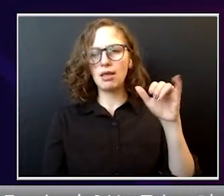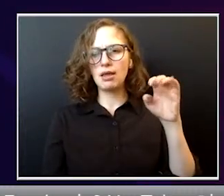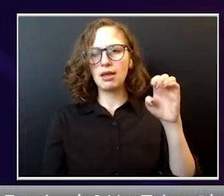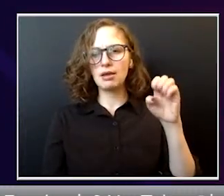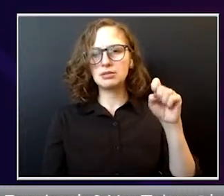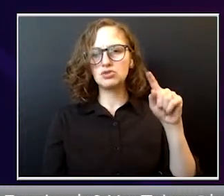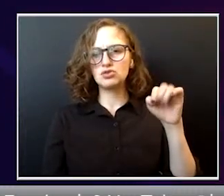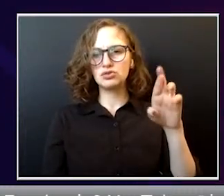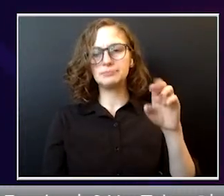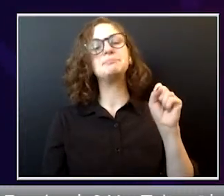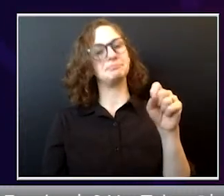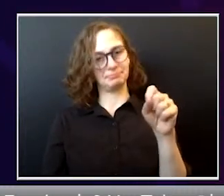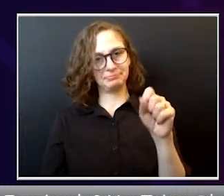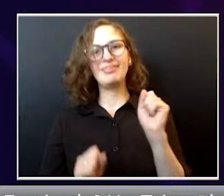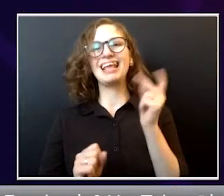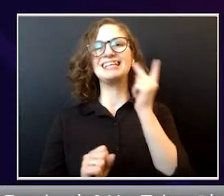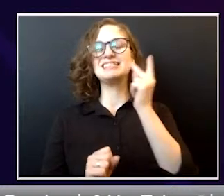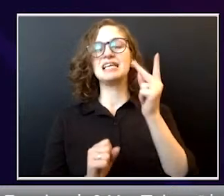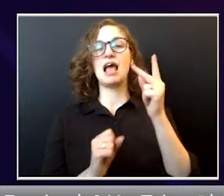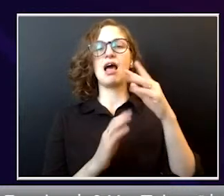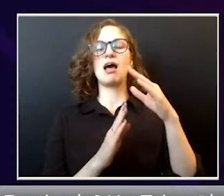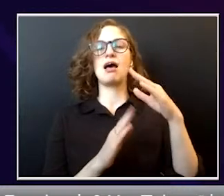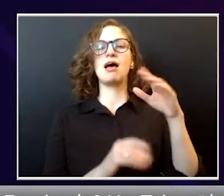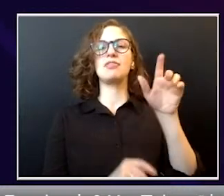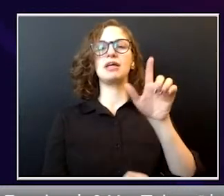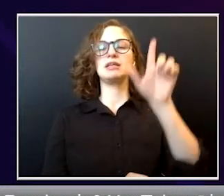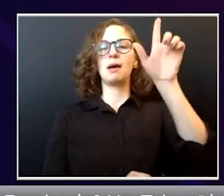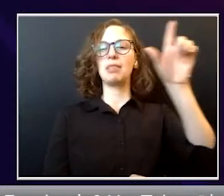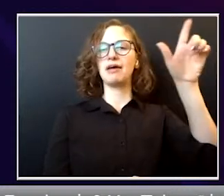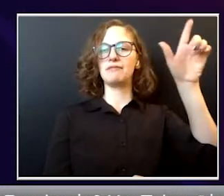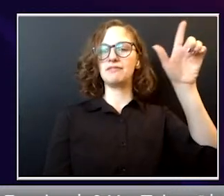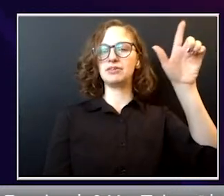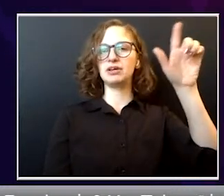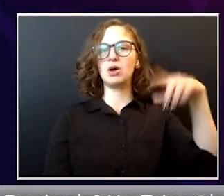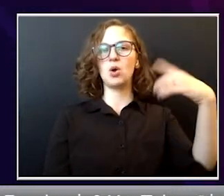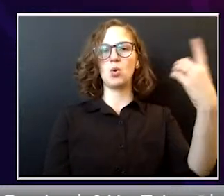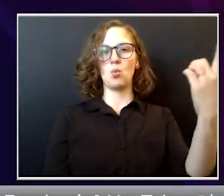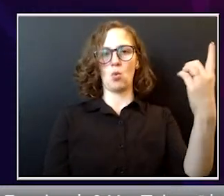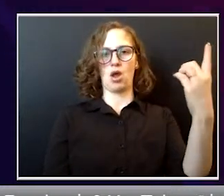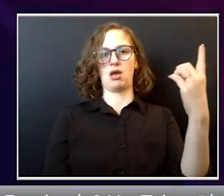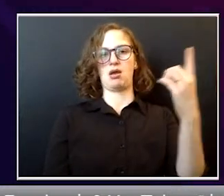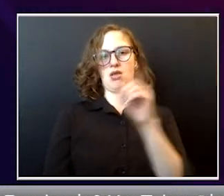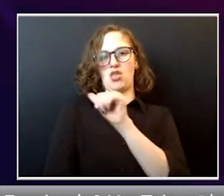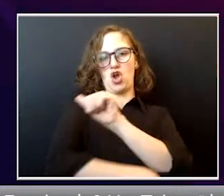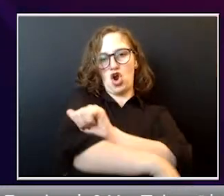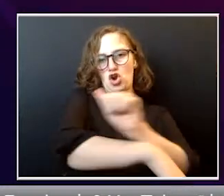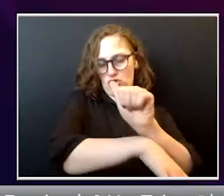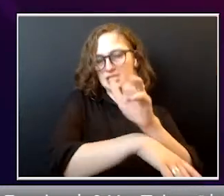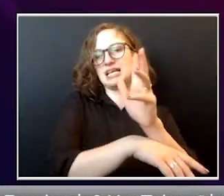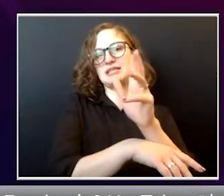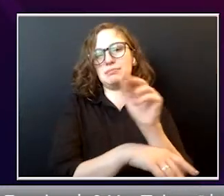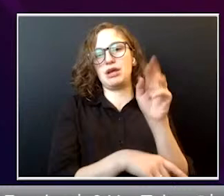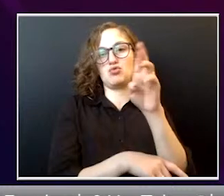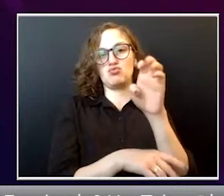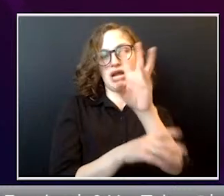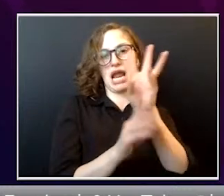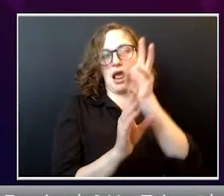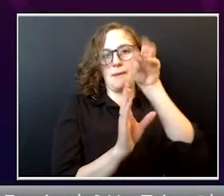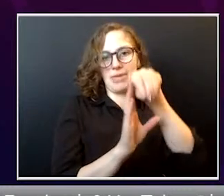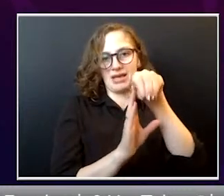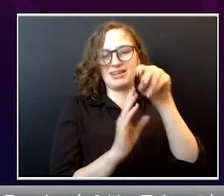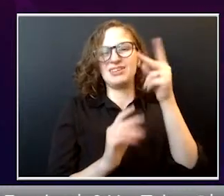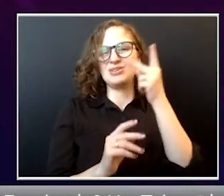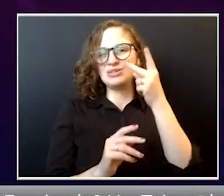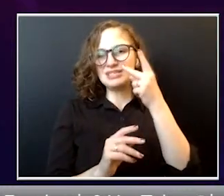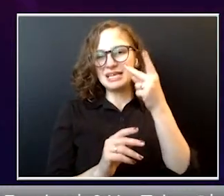very top left of the screen where one of the coronary arteries has been reimplanted. You see the blue Prolene suture at the top